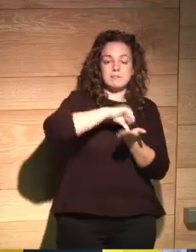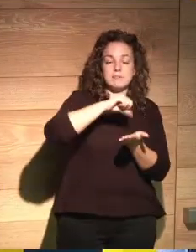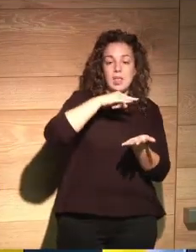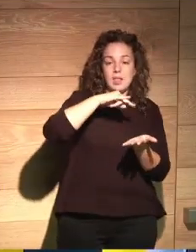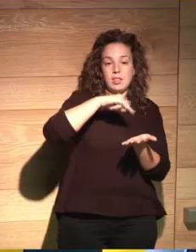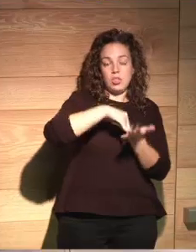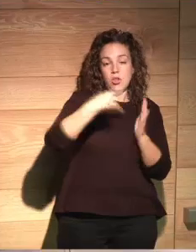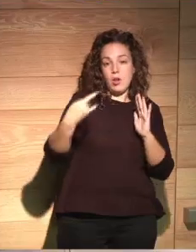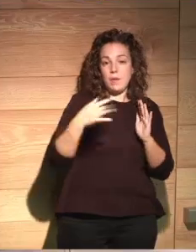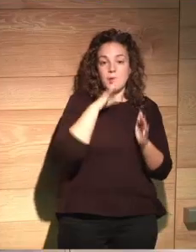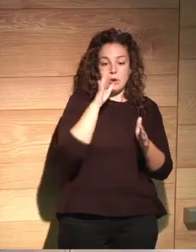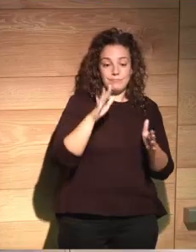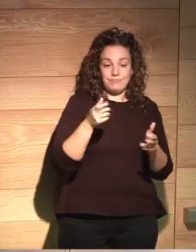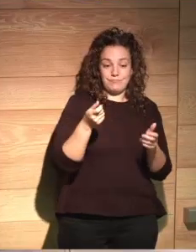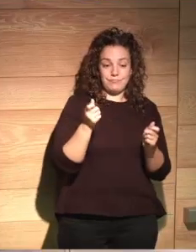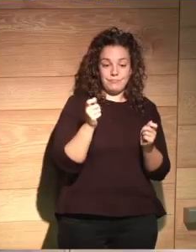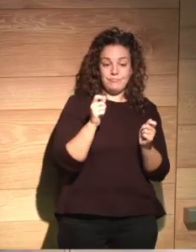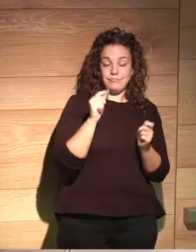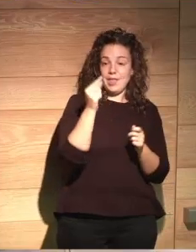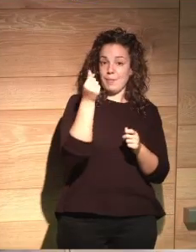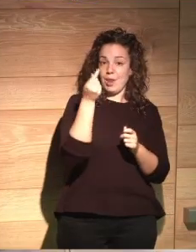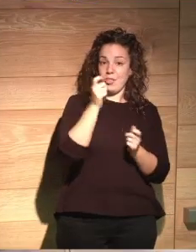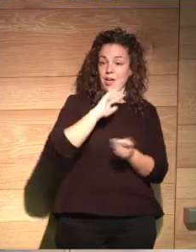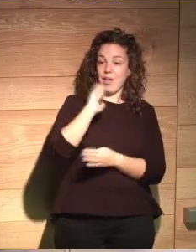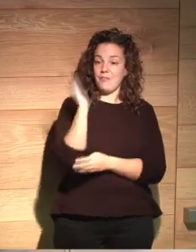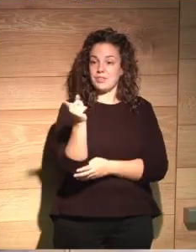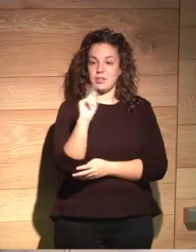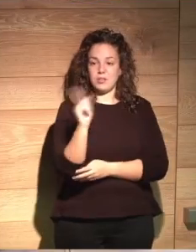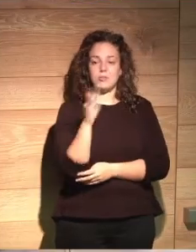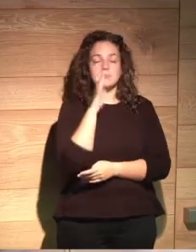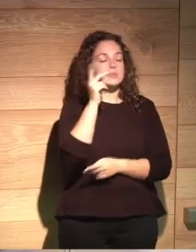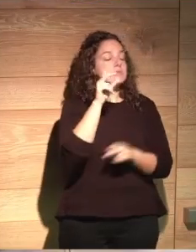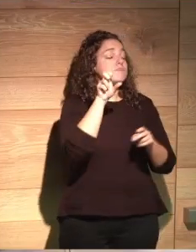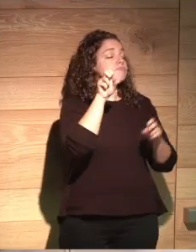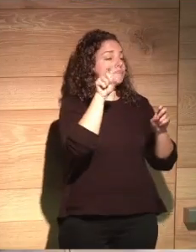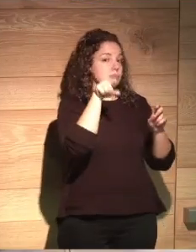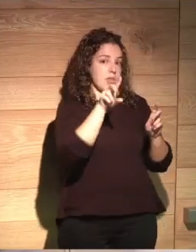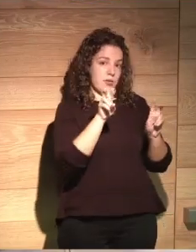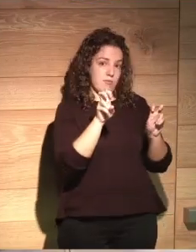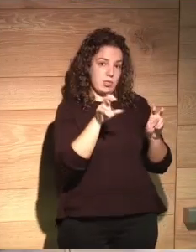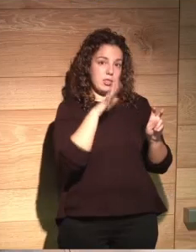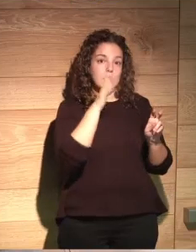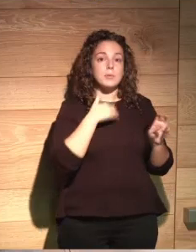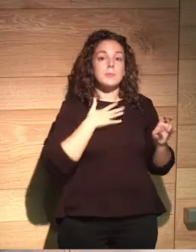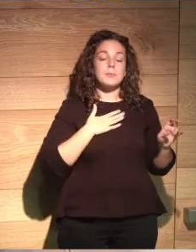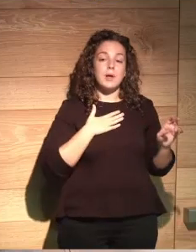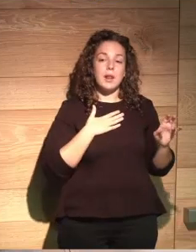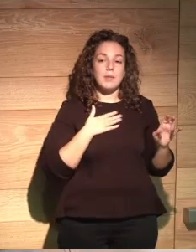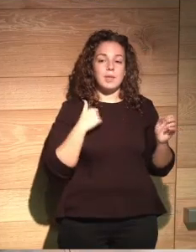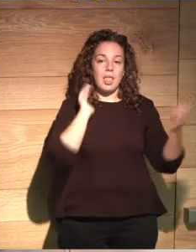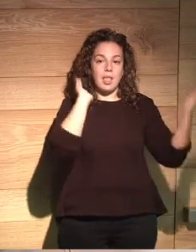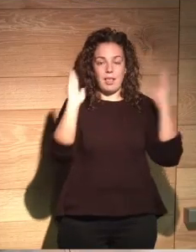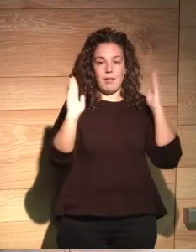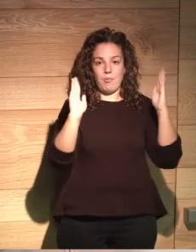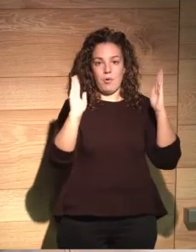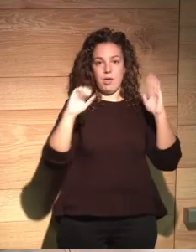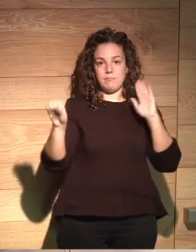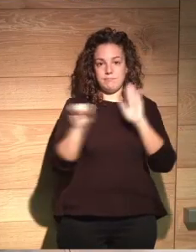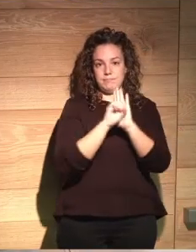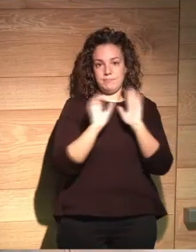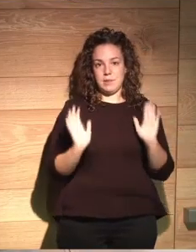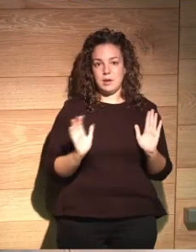because there is an access without intermediaries. There is a direct access of citizens